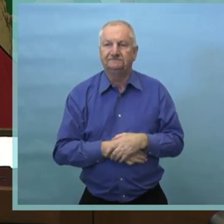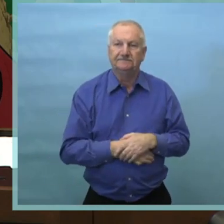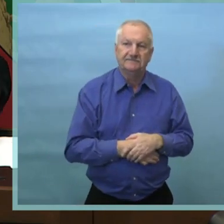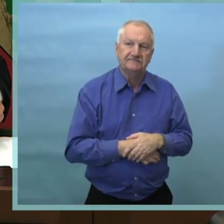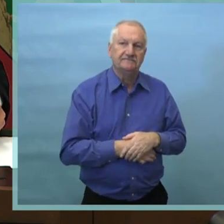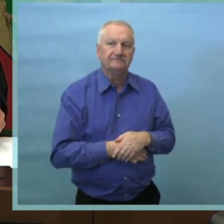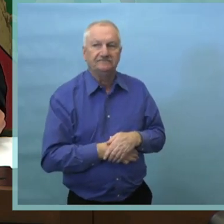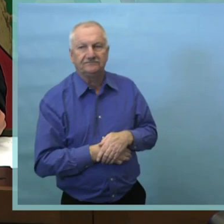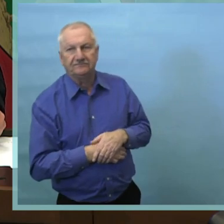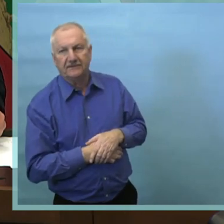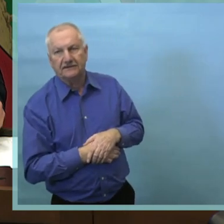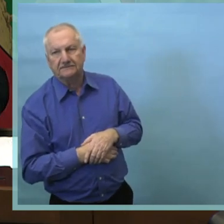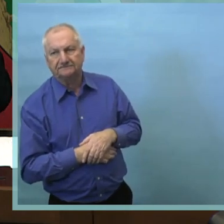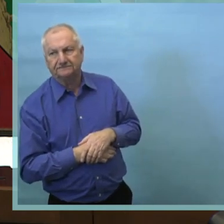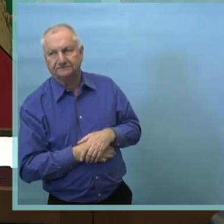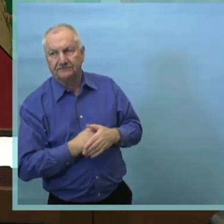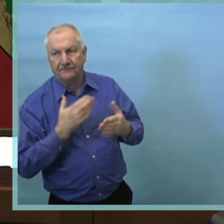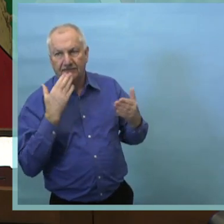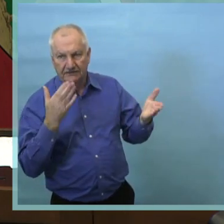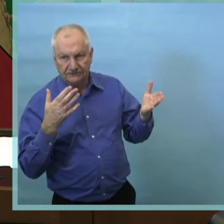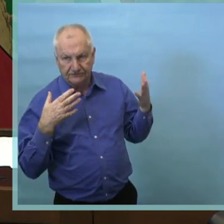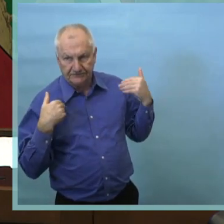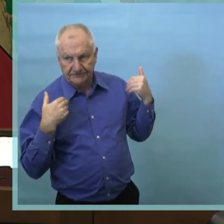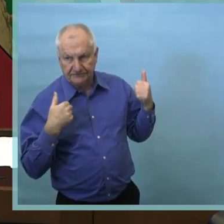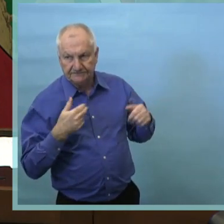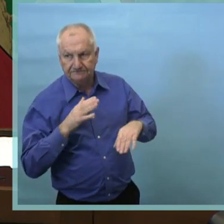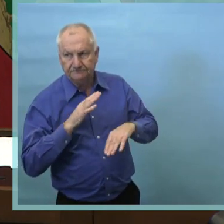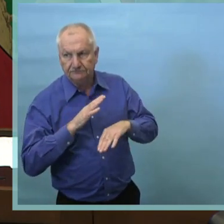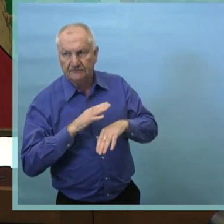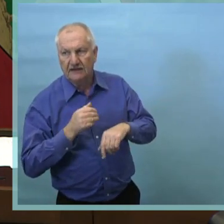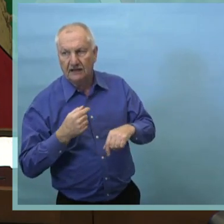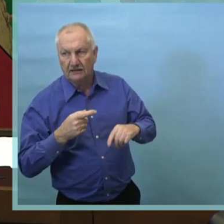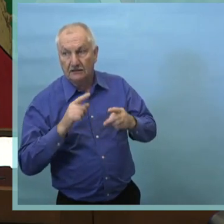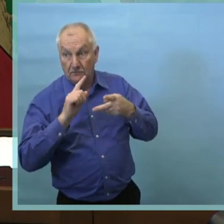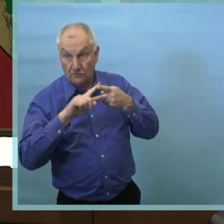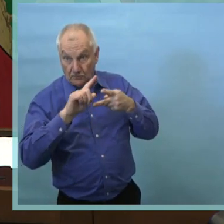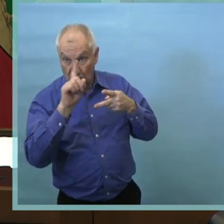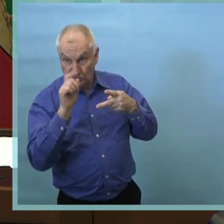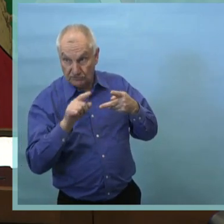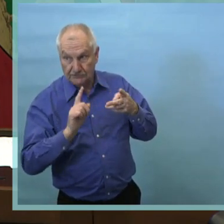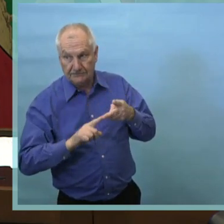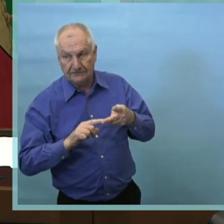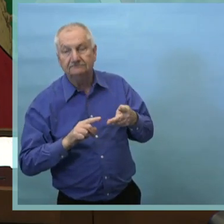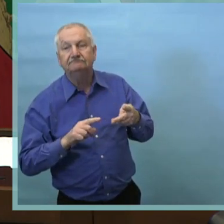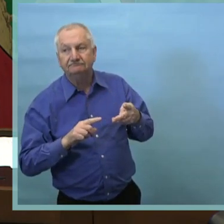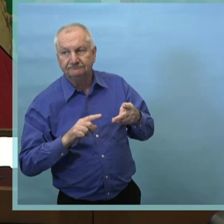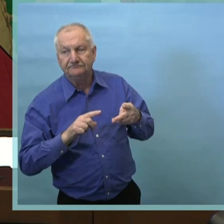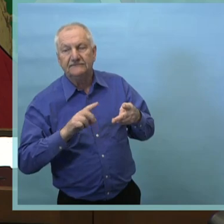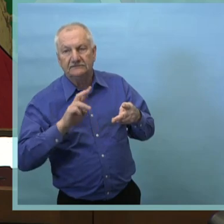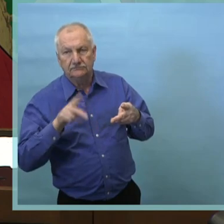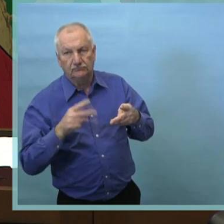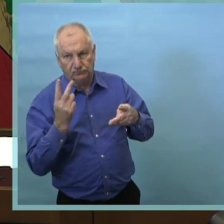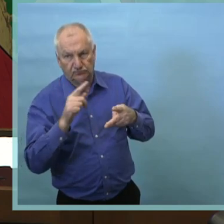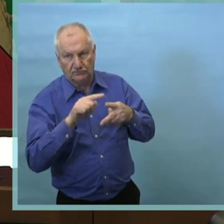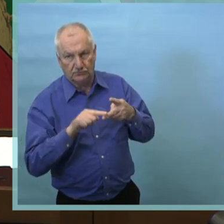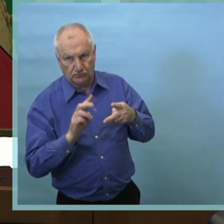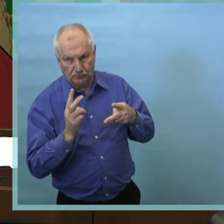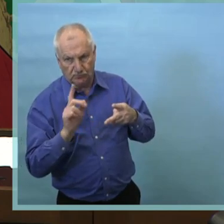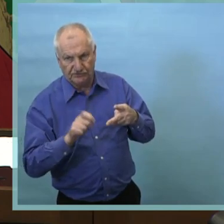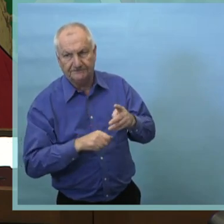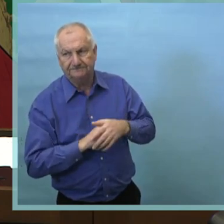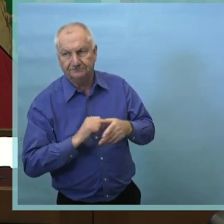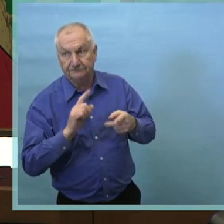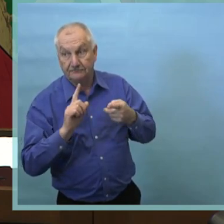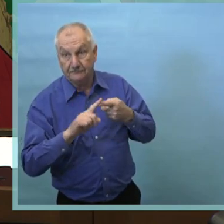A reminder to our reporters online that we'll have a primary question and one follow-up question. From the